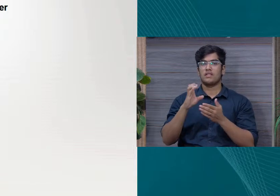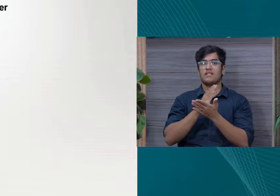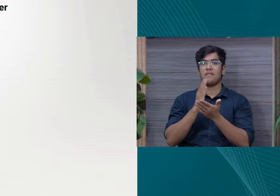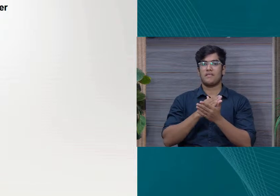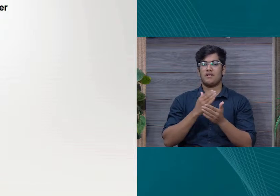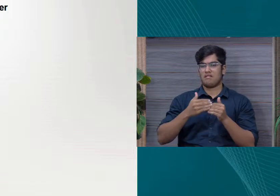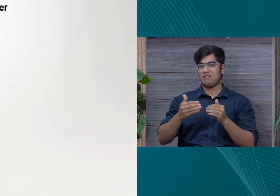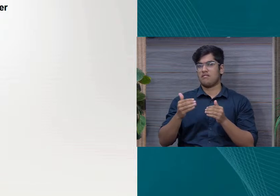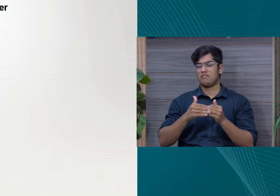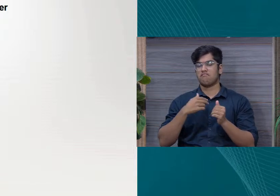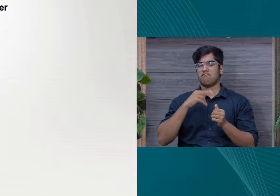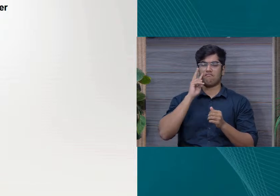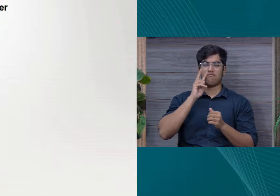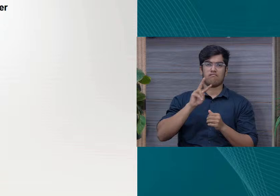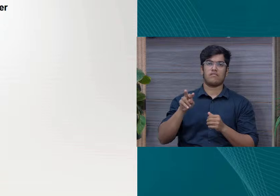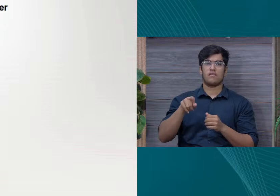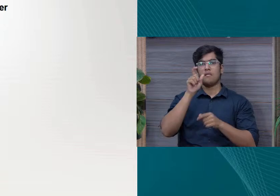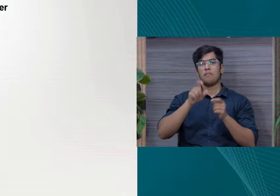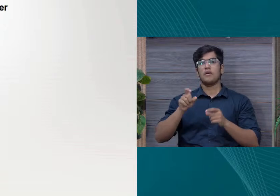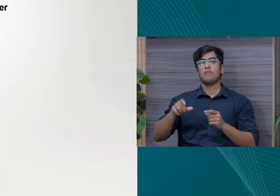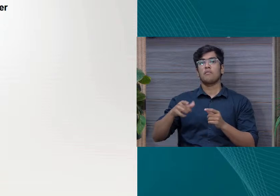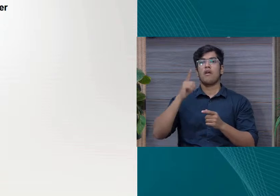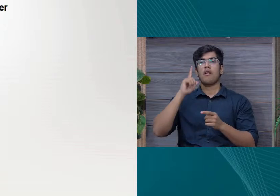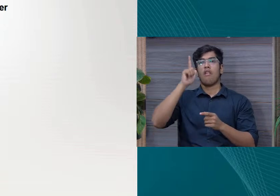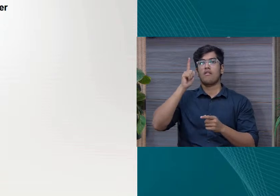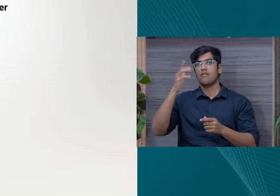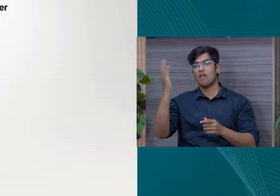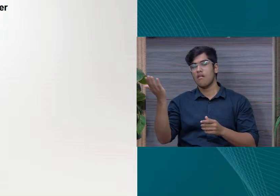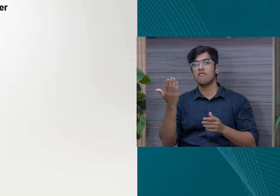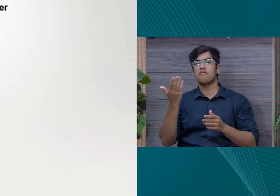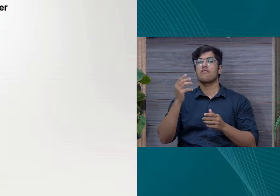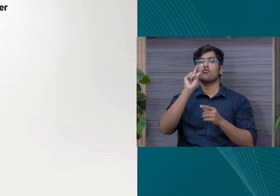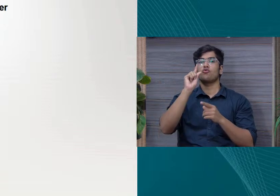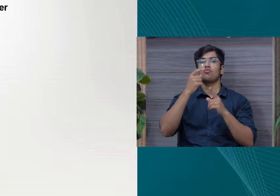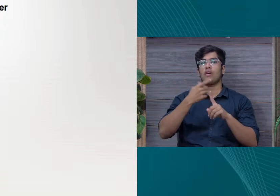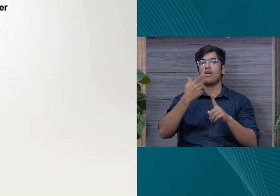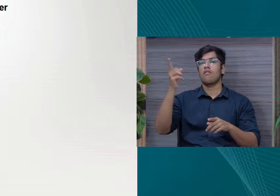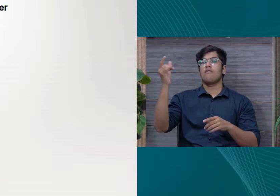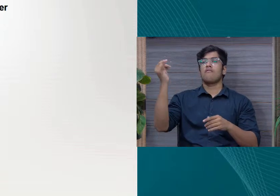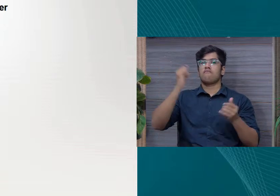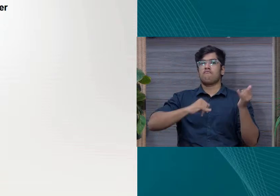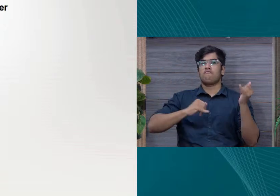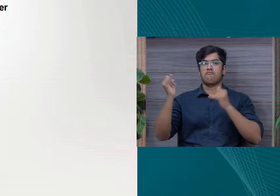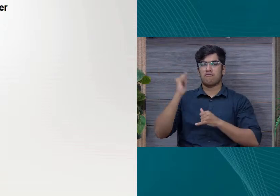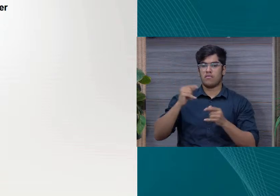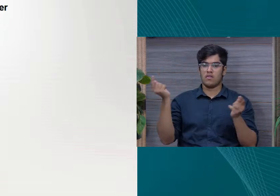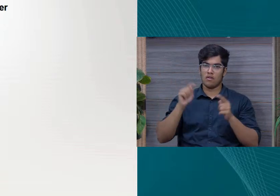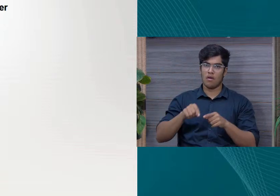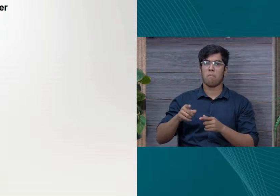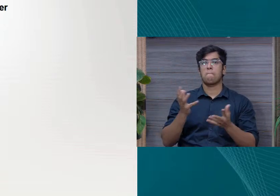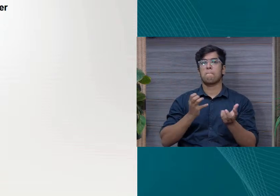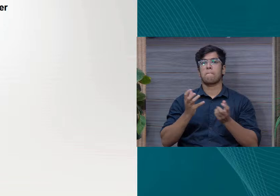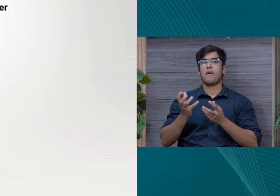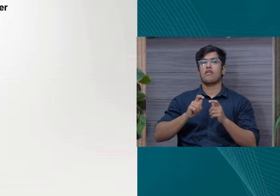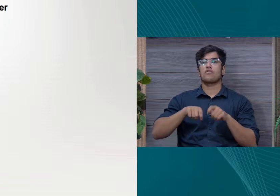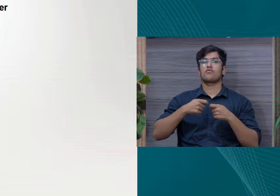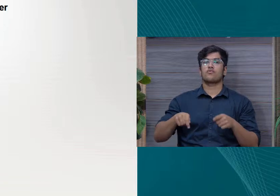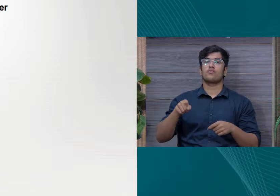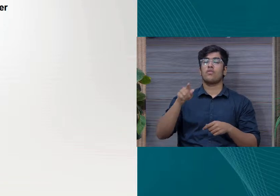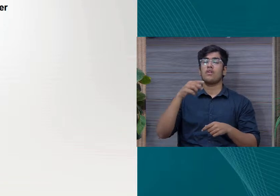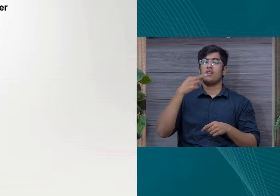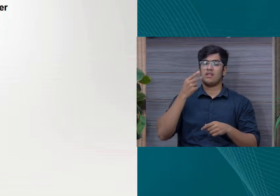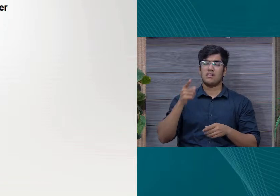later in the chapter also, that people from London also came to buy shoes from this particular shoemaker. Okay. Because